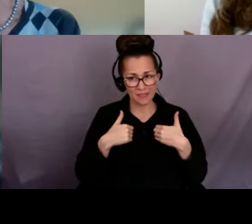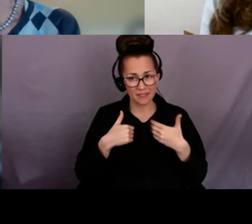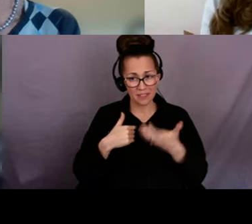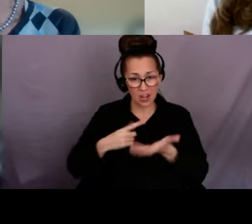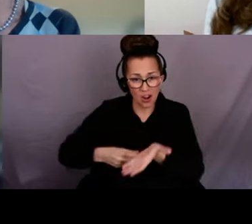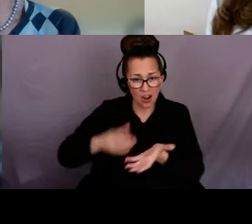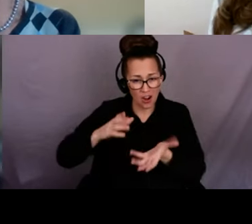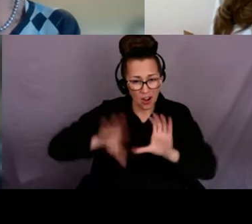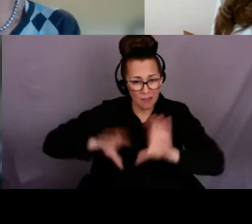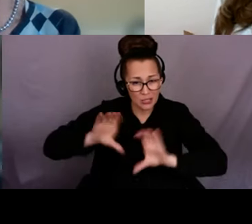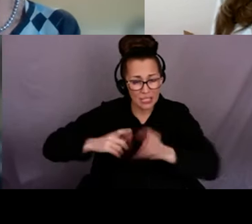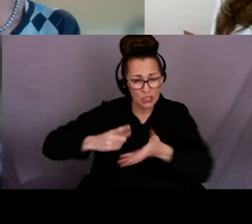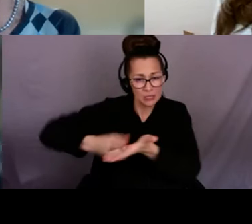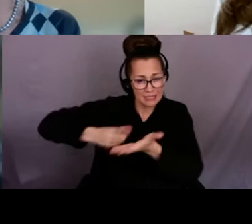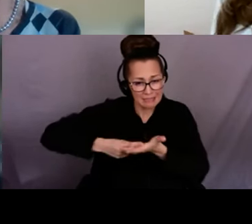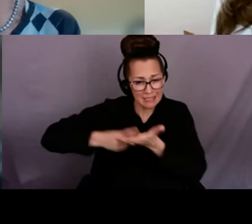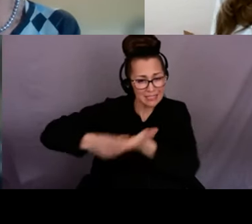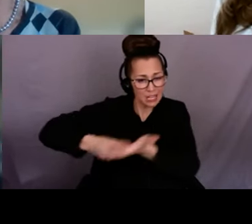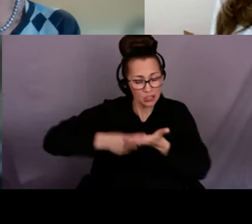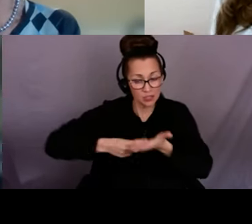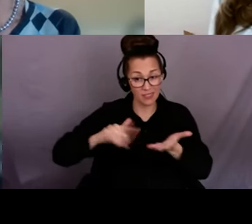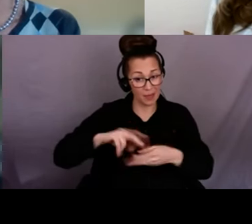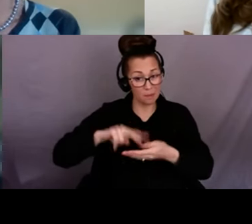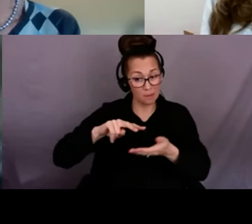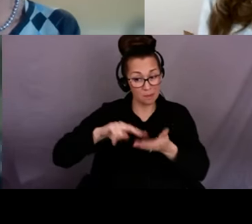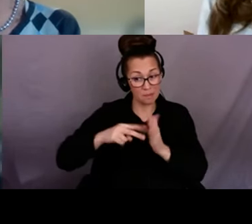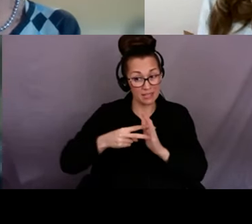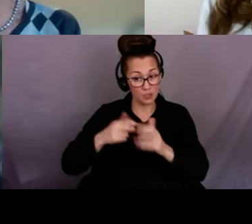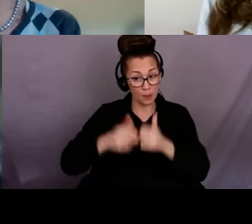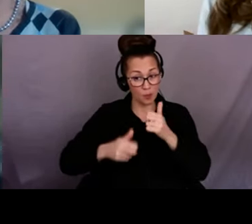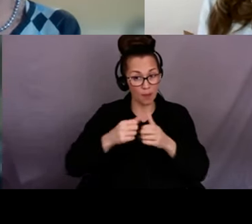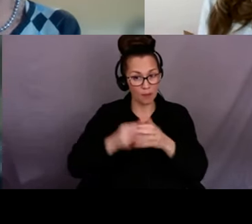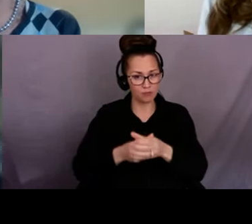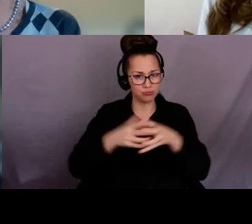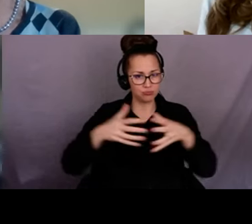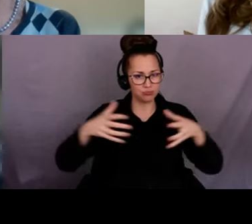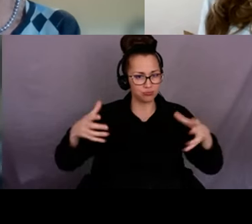conversations is what is also creating the problem. So,